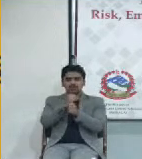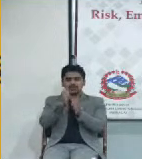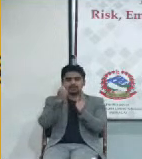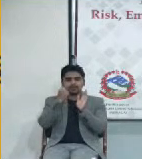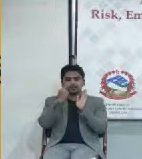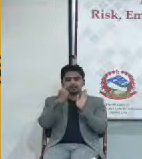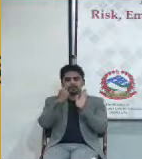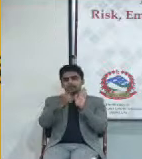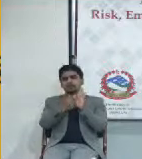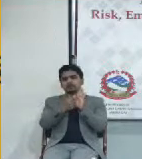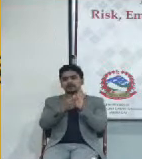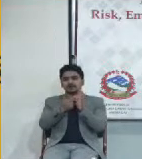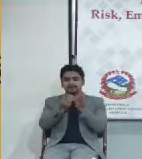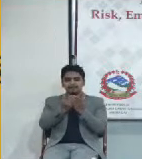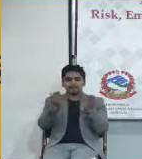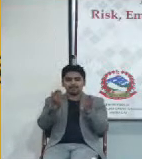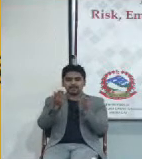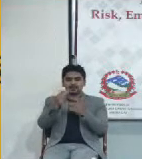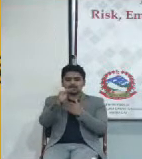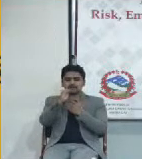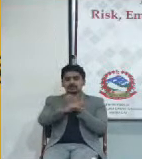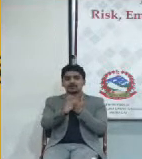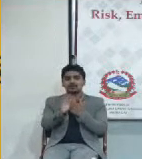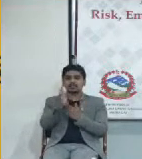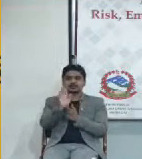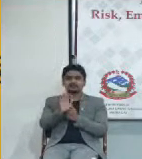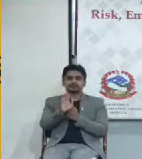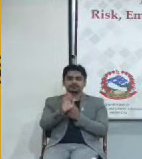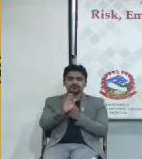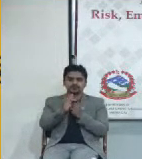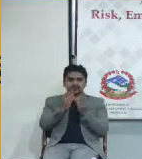to portray the COVID crisis.